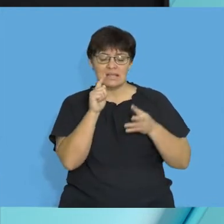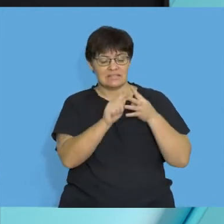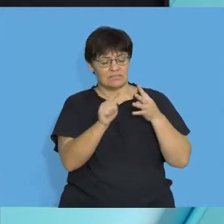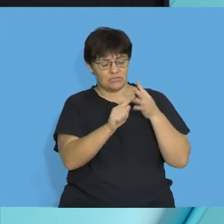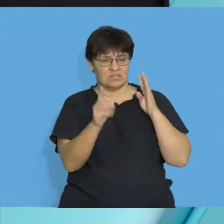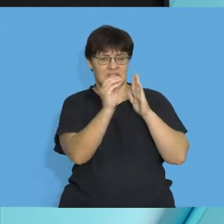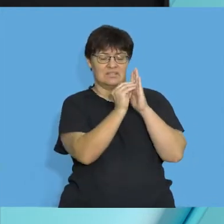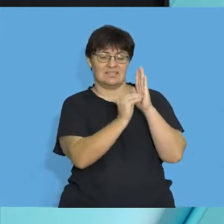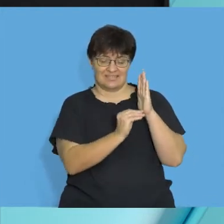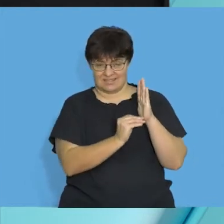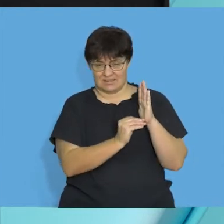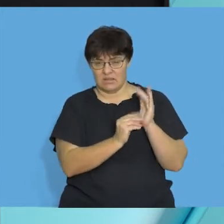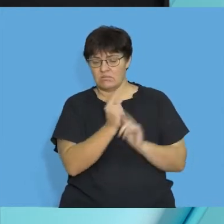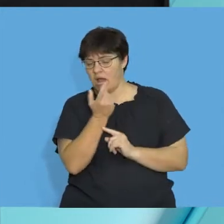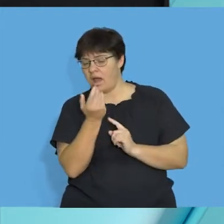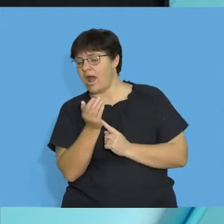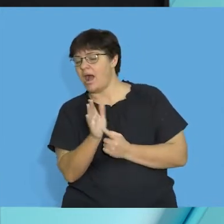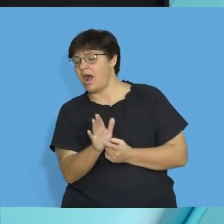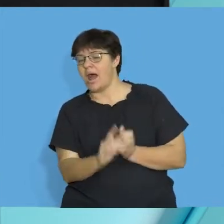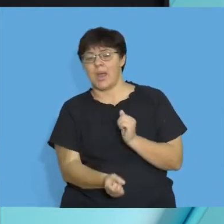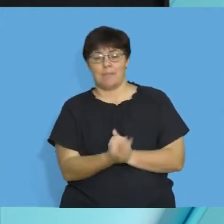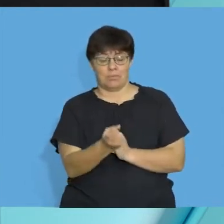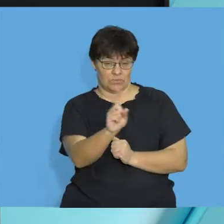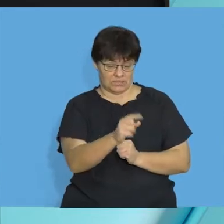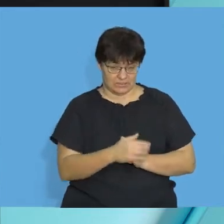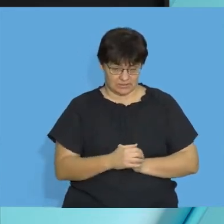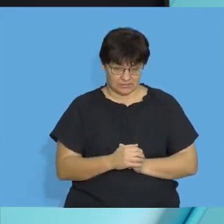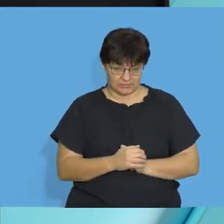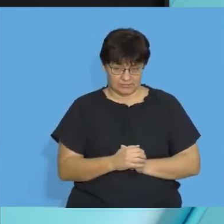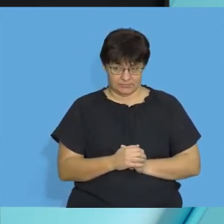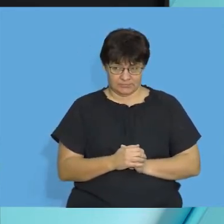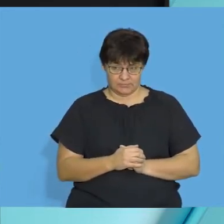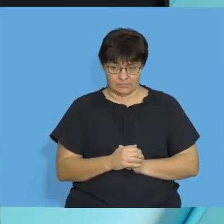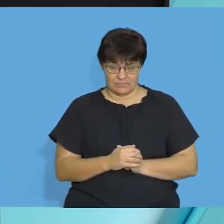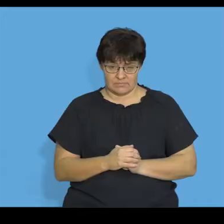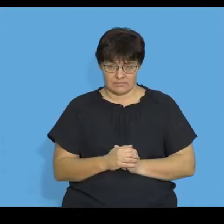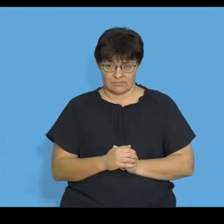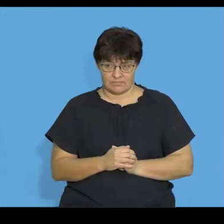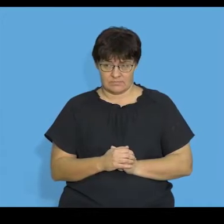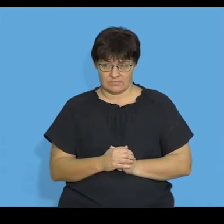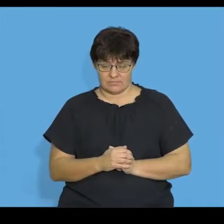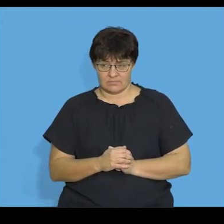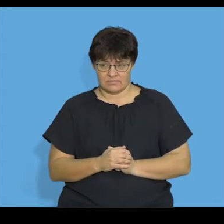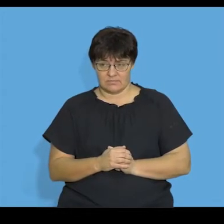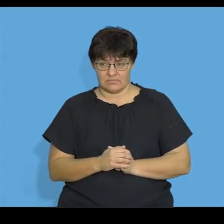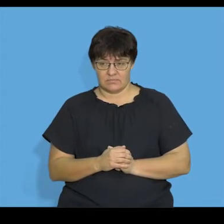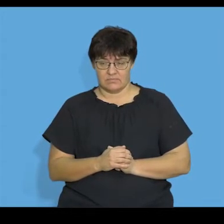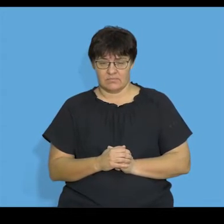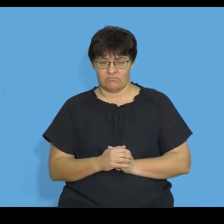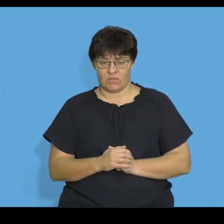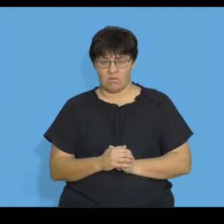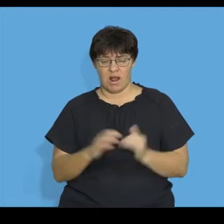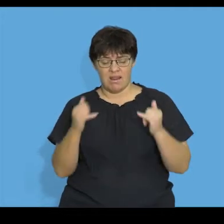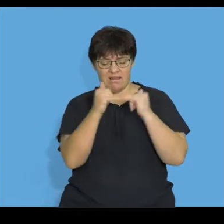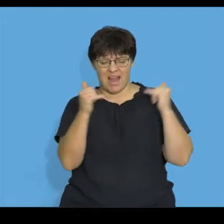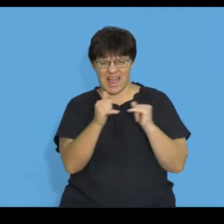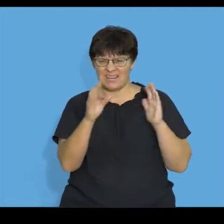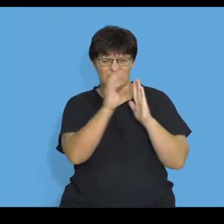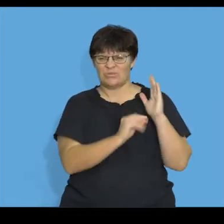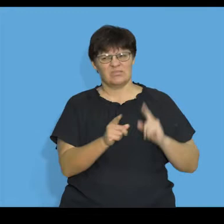notation for being able to show what's happening. So instead of using these field lines and this sort of